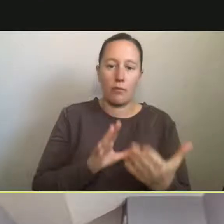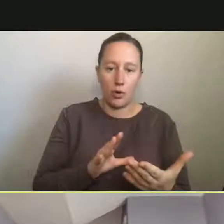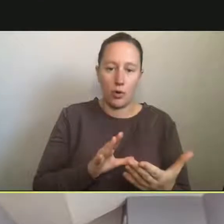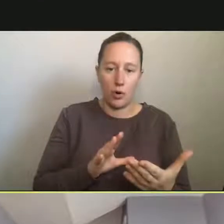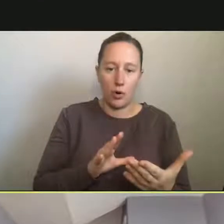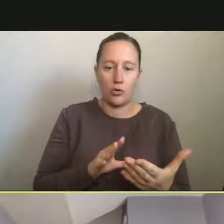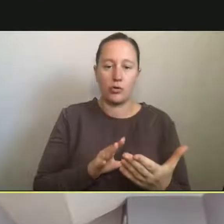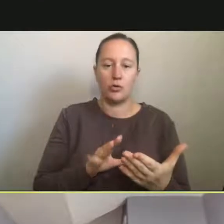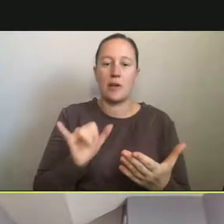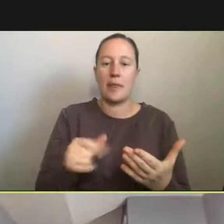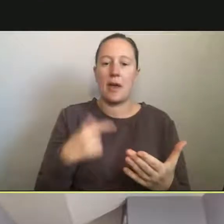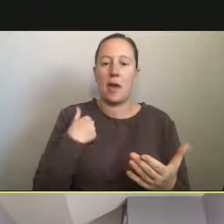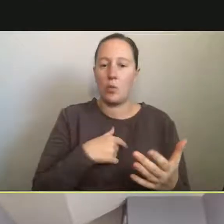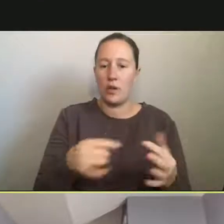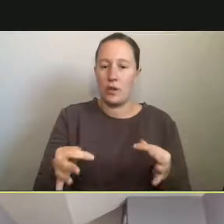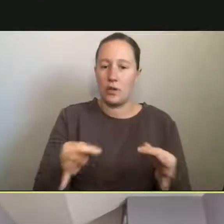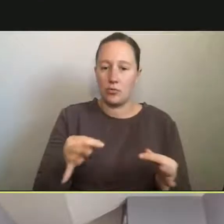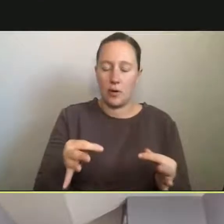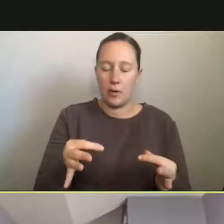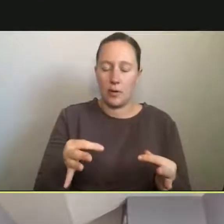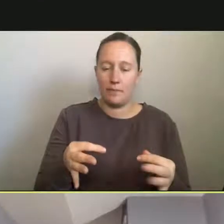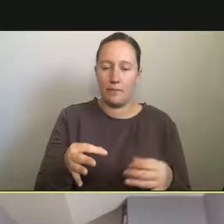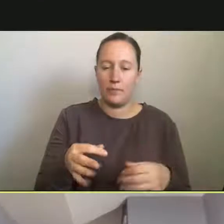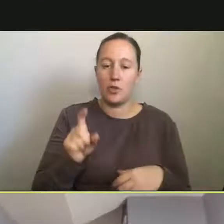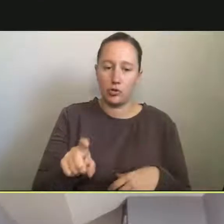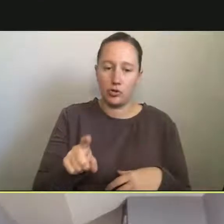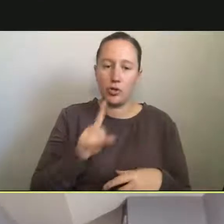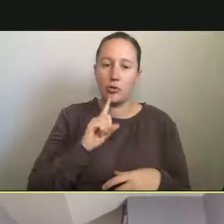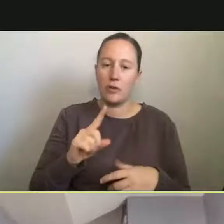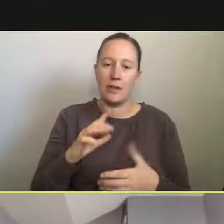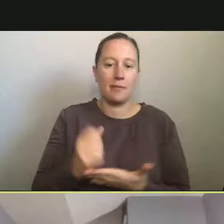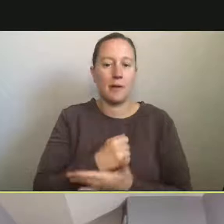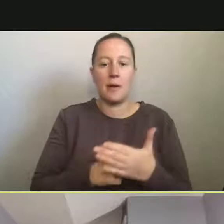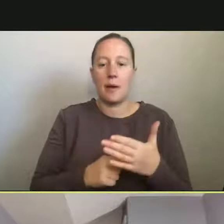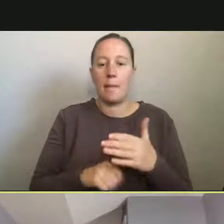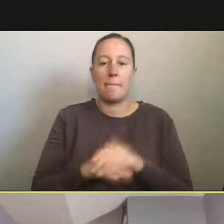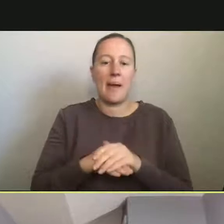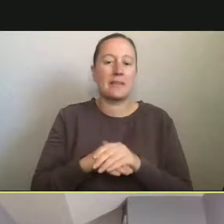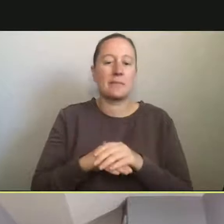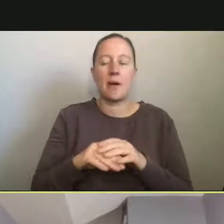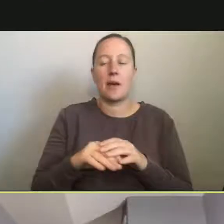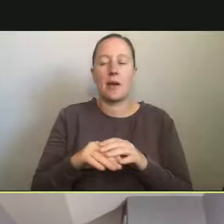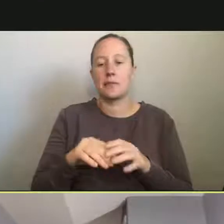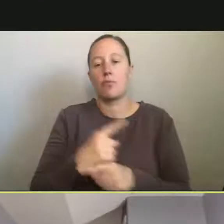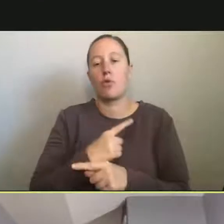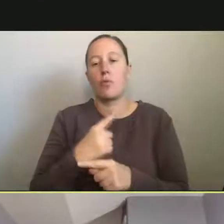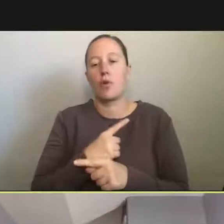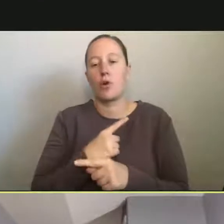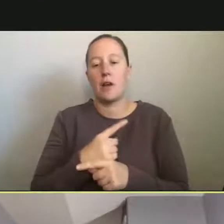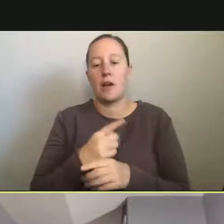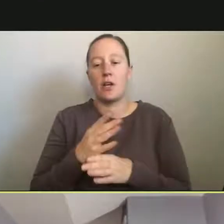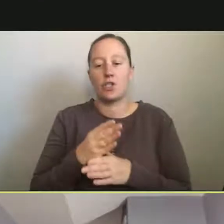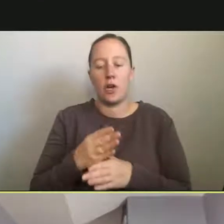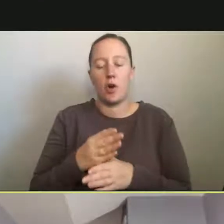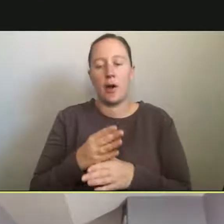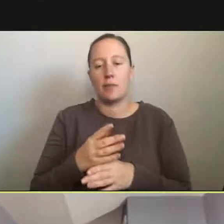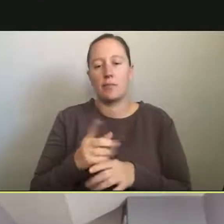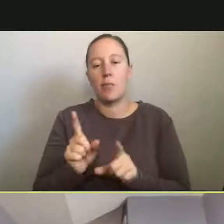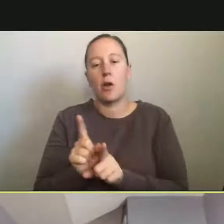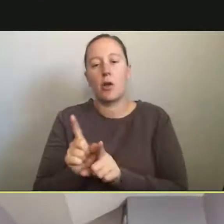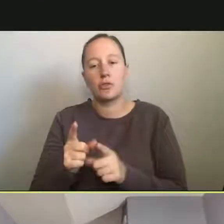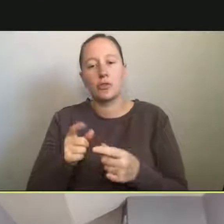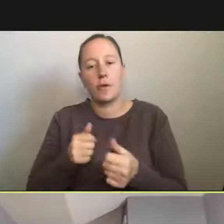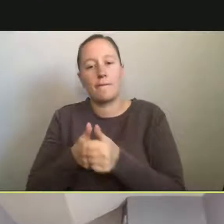is described in the plan should attempt to really maximize appropriate sharing while also trying to be consistent with the